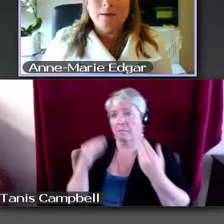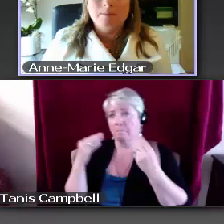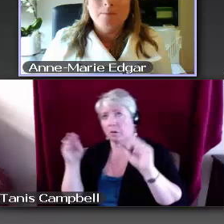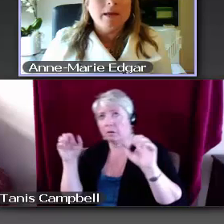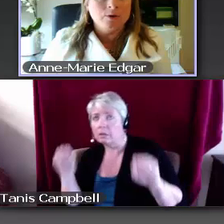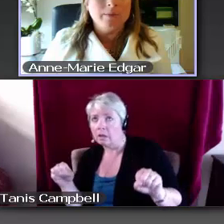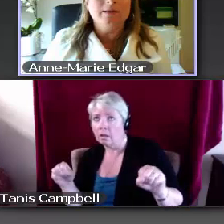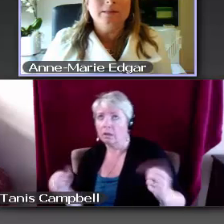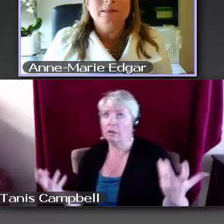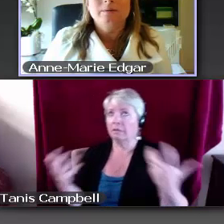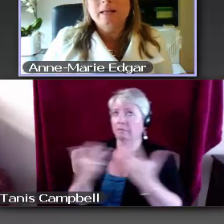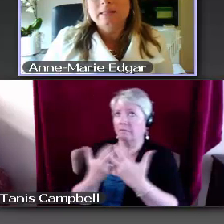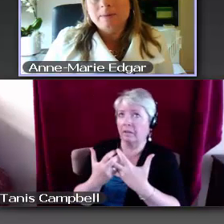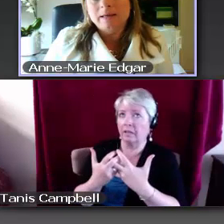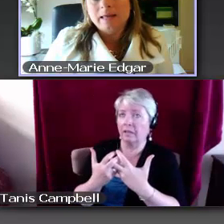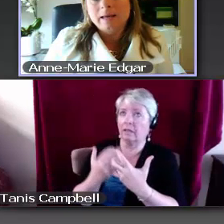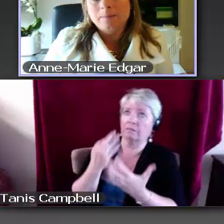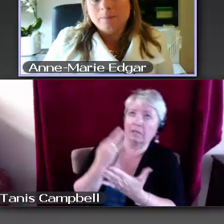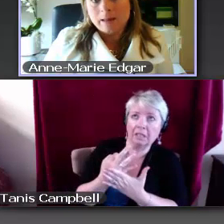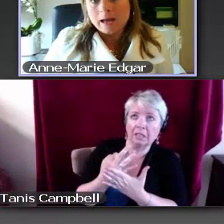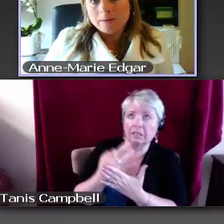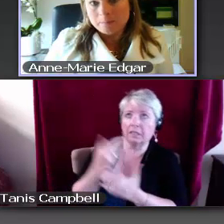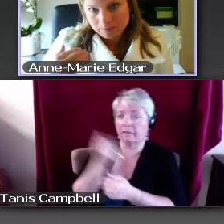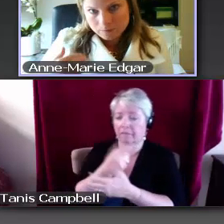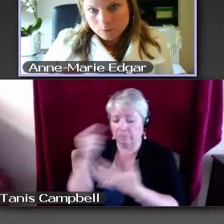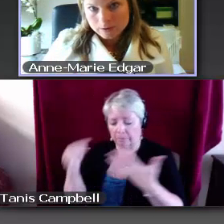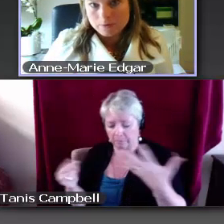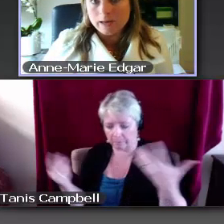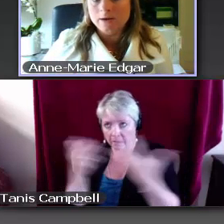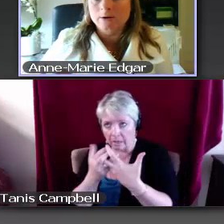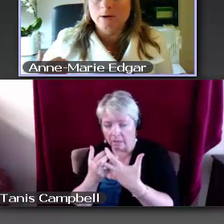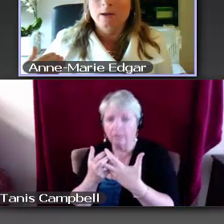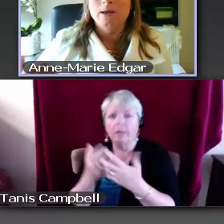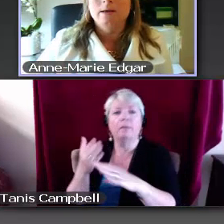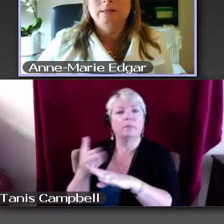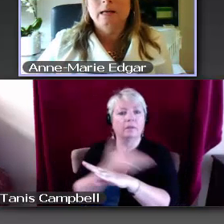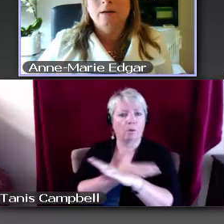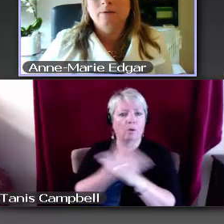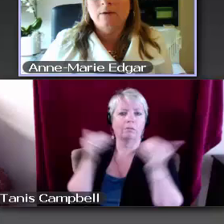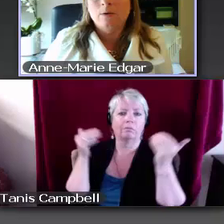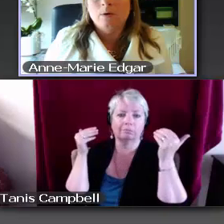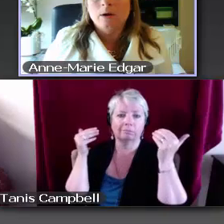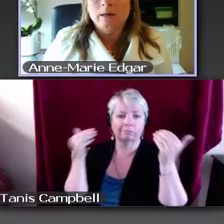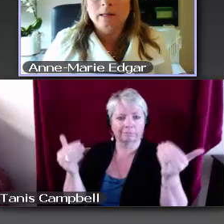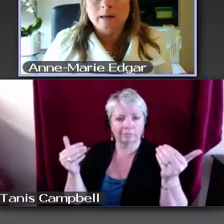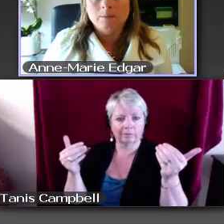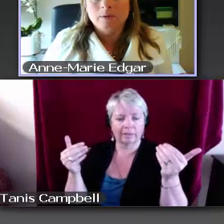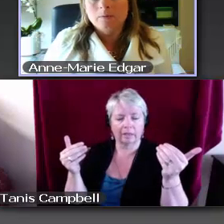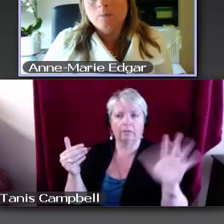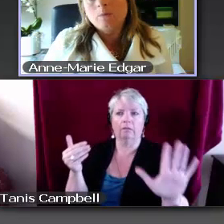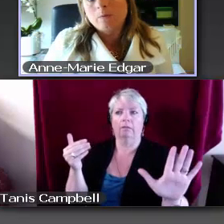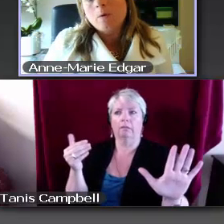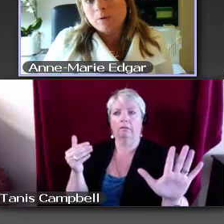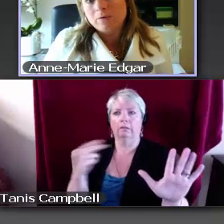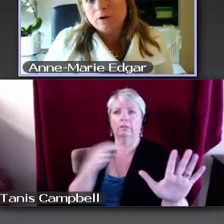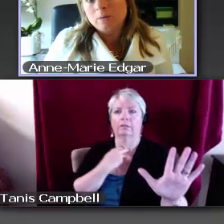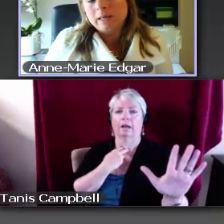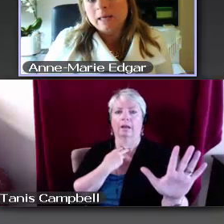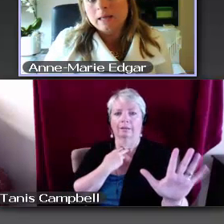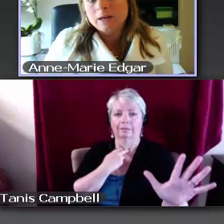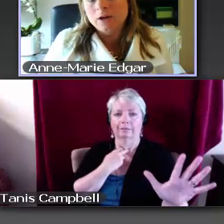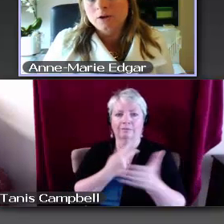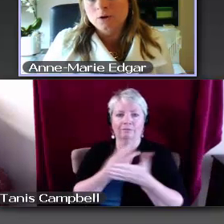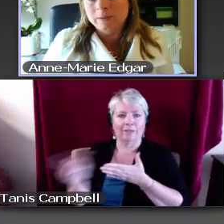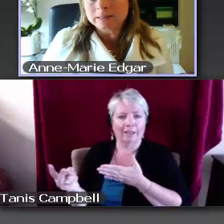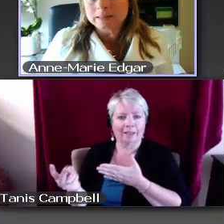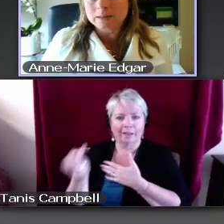and pay your bills. That's the big thing. Before you get yourself out on a limb,